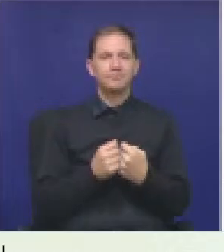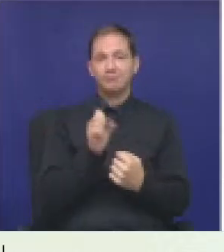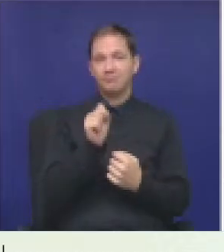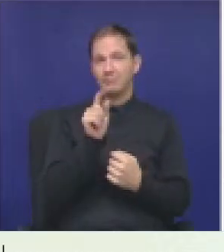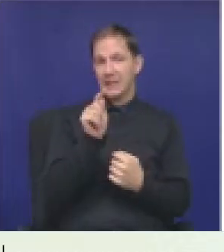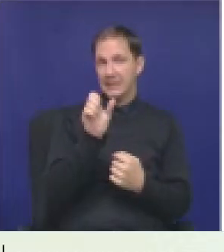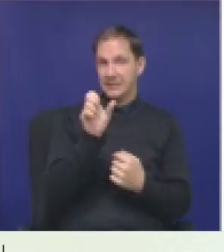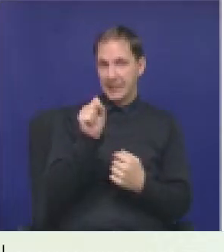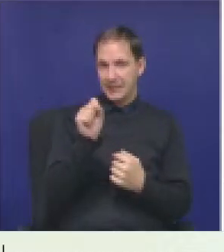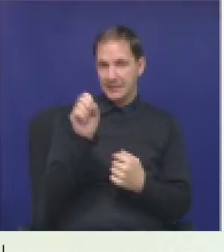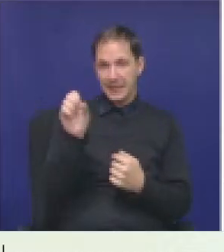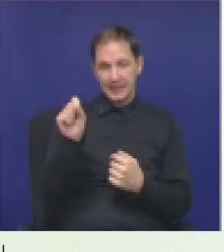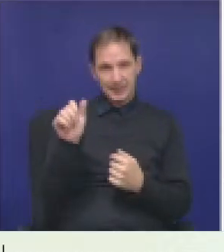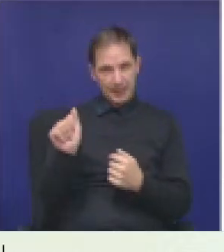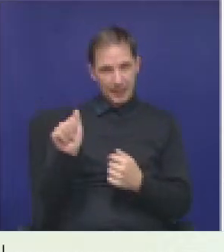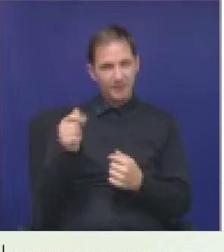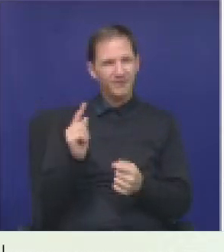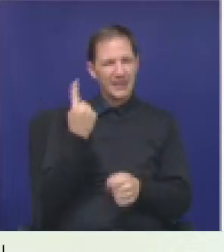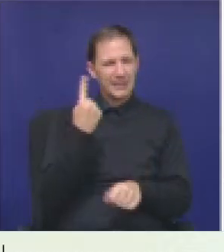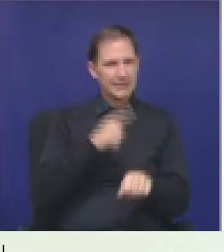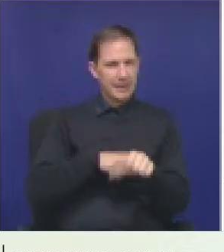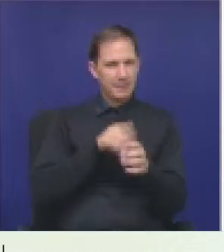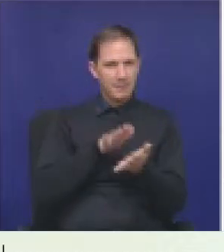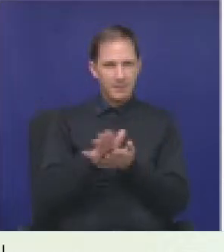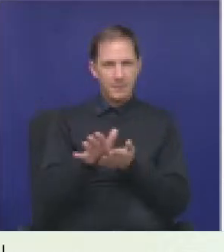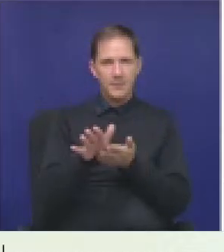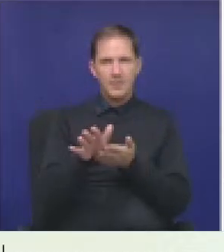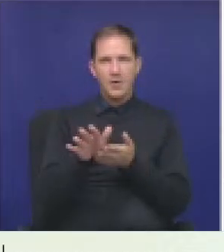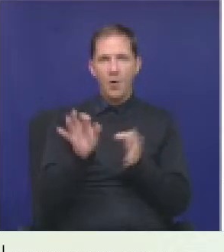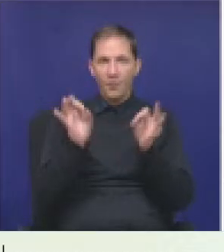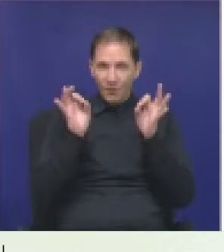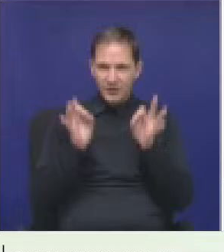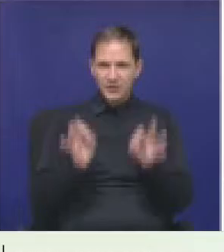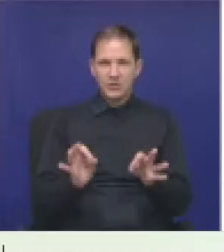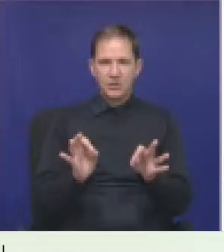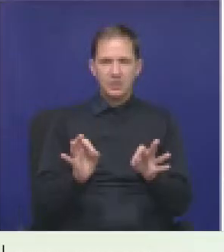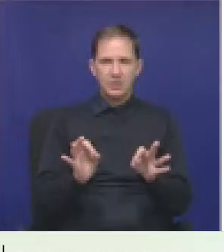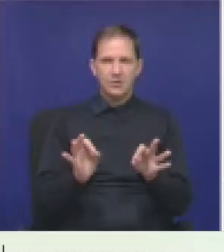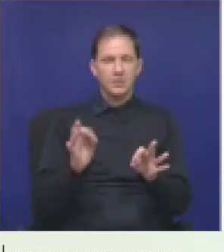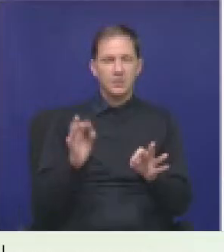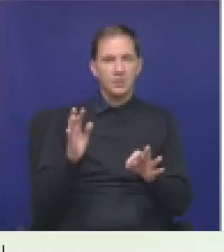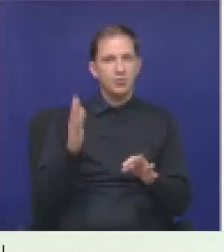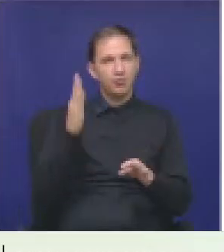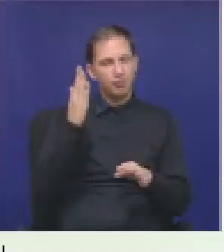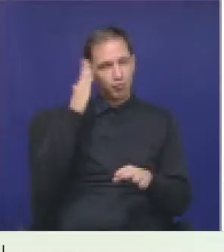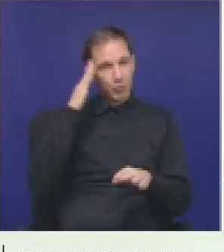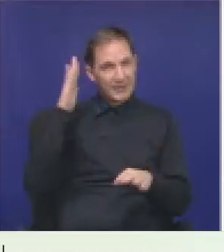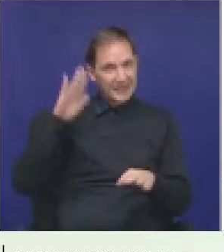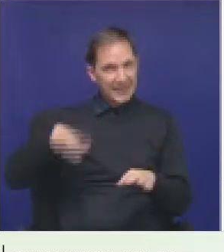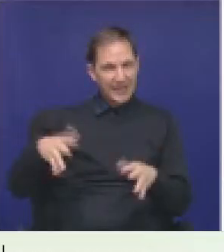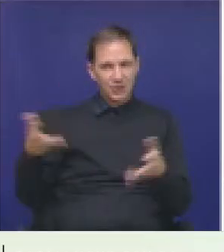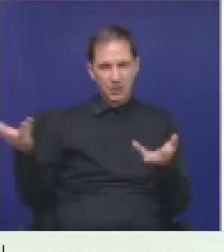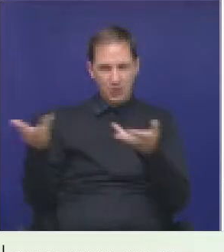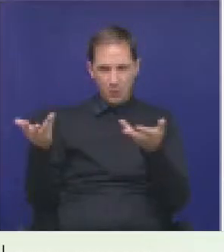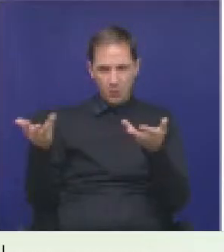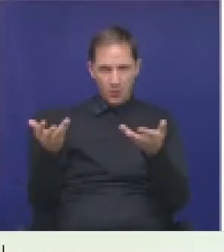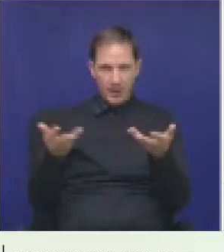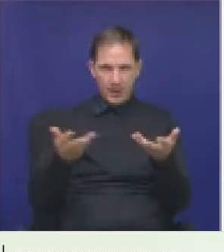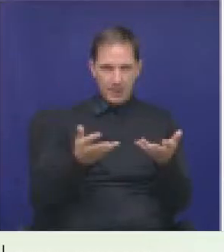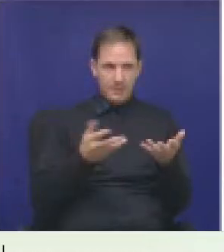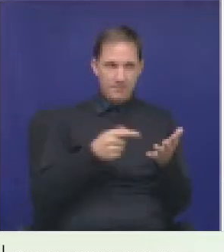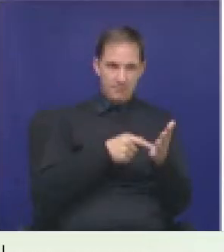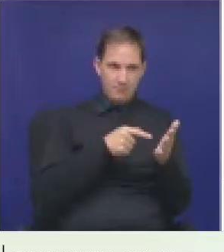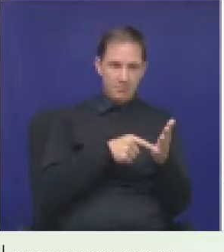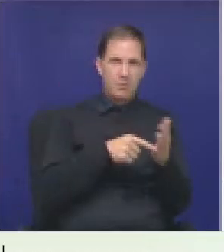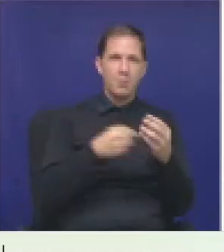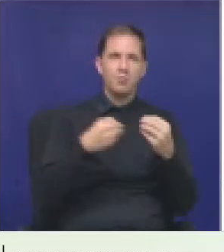for the first time the official residential property price index for South Africa during the 2024-25 financial